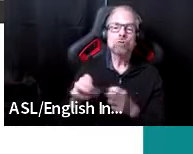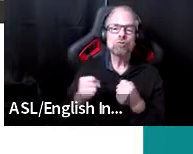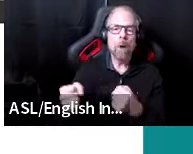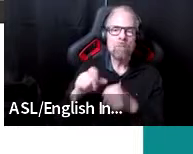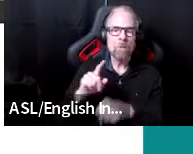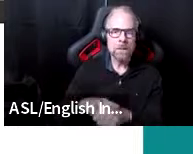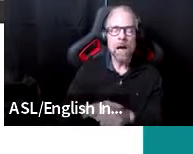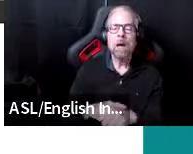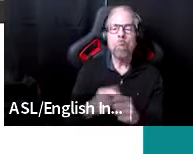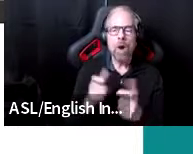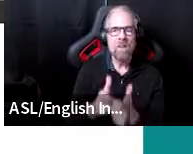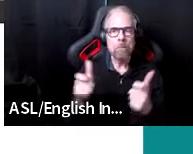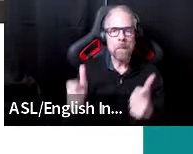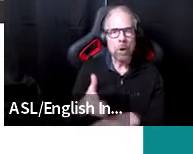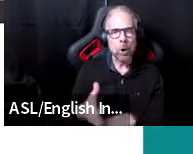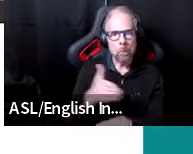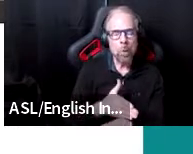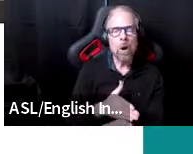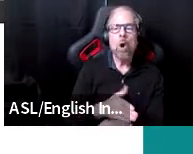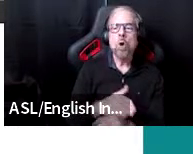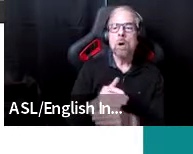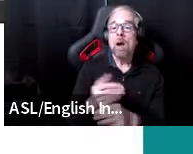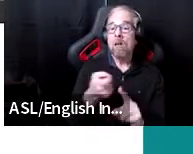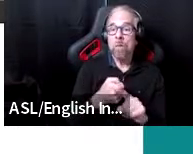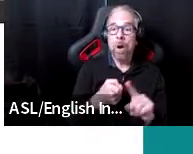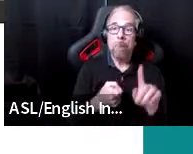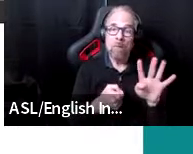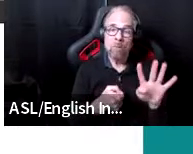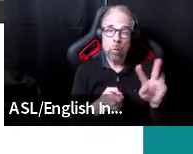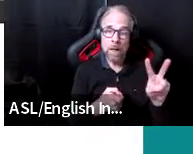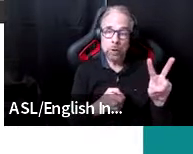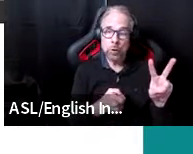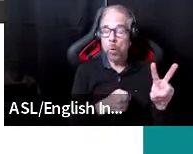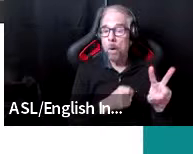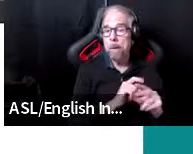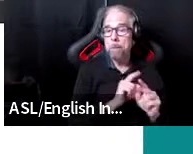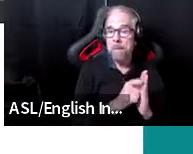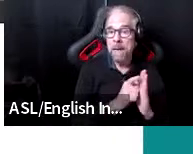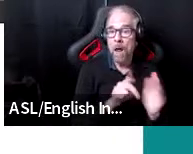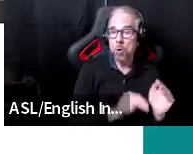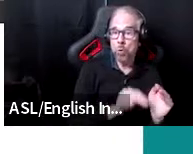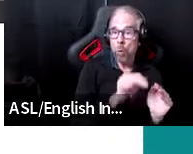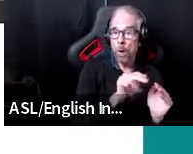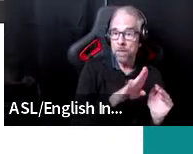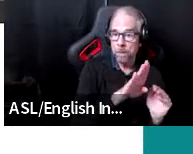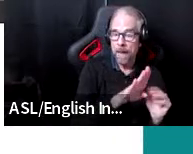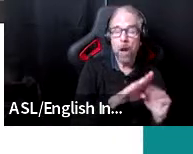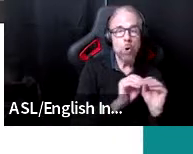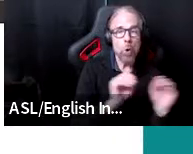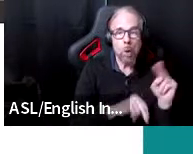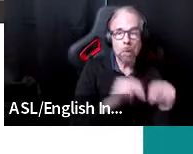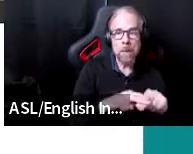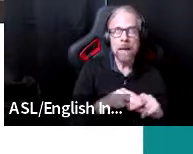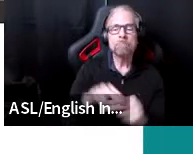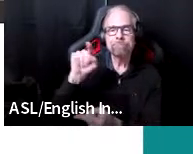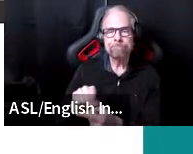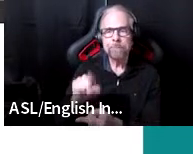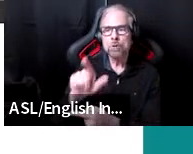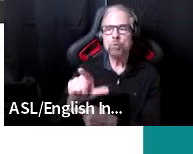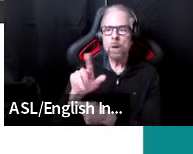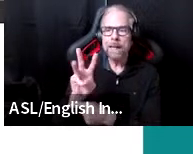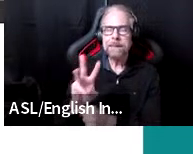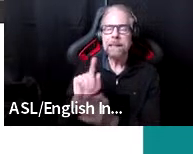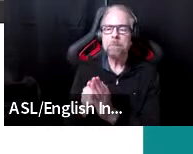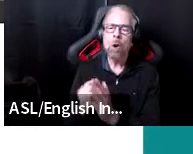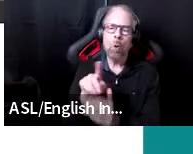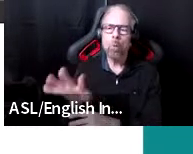improvement. As you can see, it reduces from 42 minutes in the northbound PM under the no build to about 26 minutes or 14 minutes